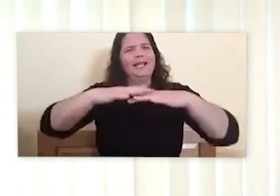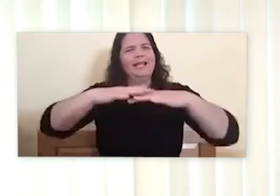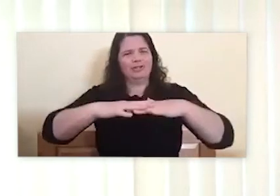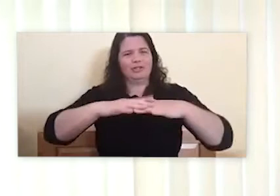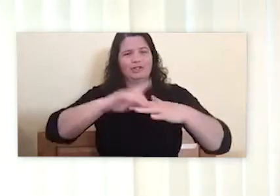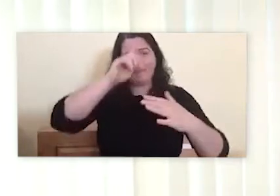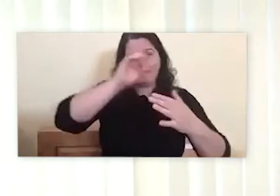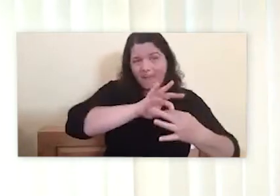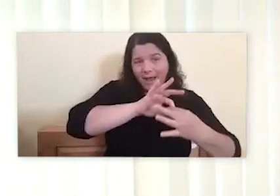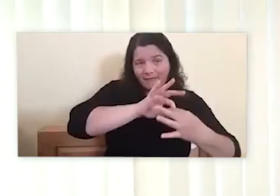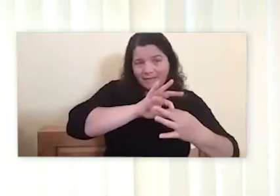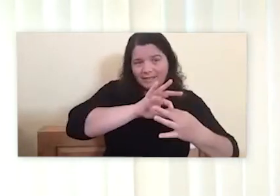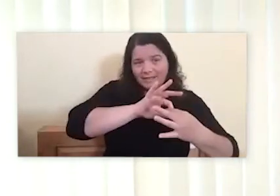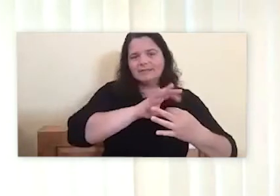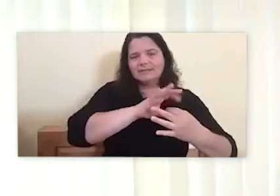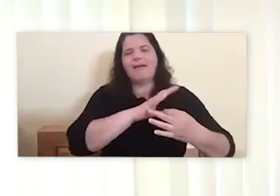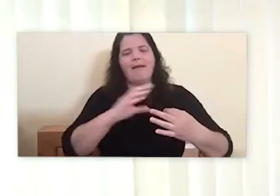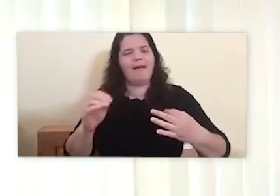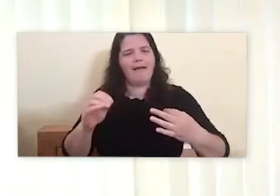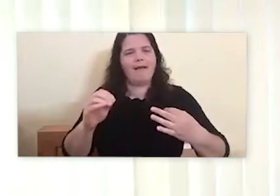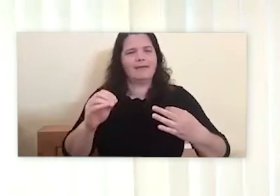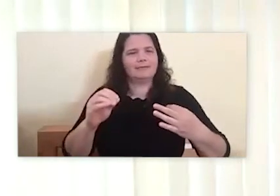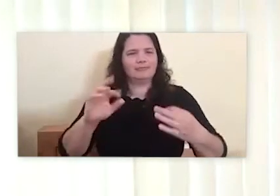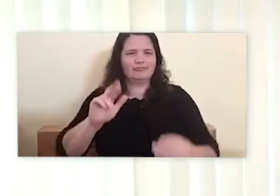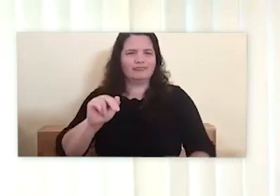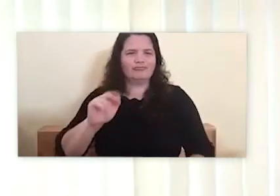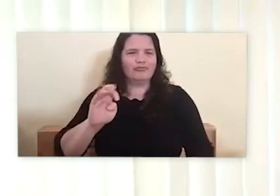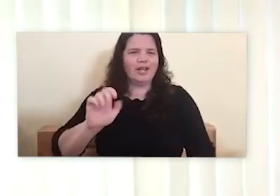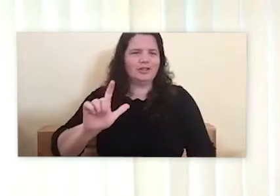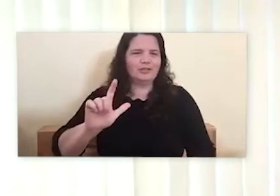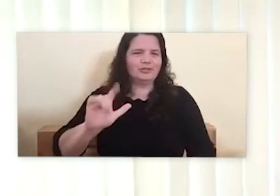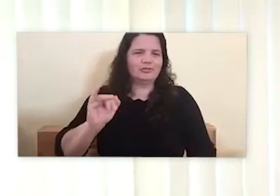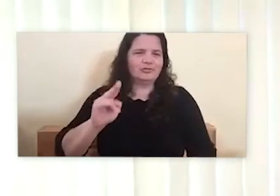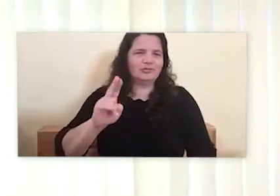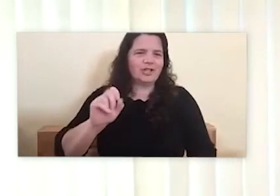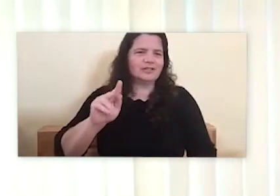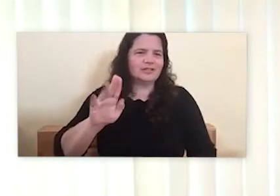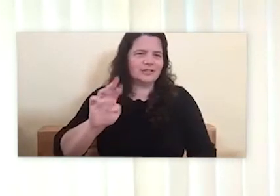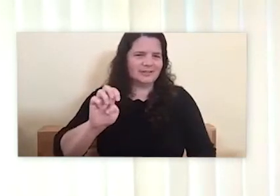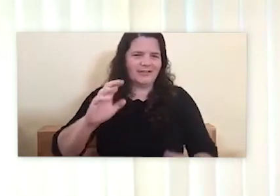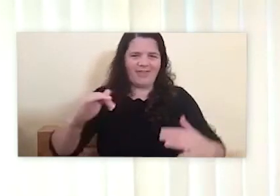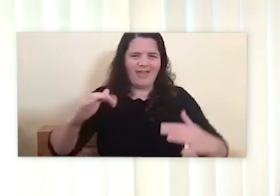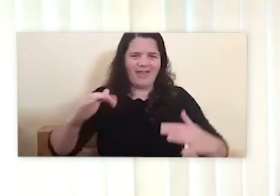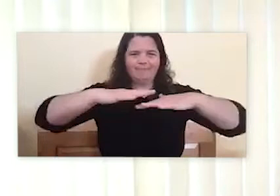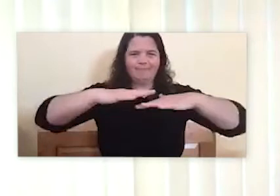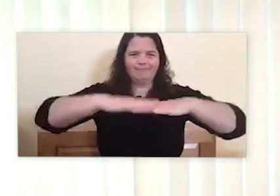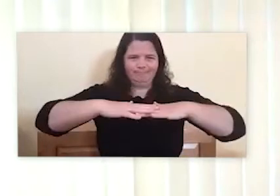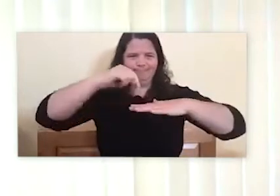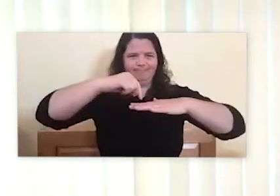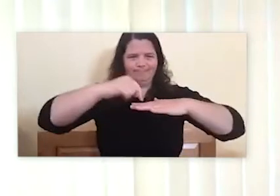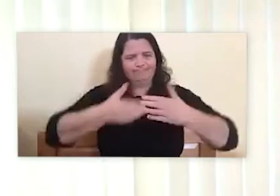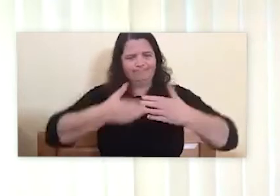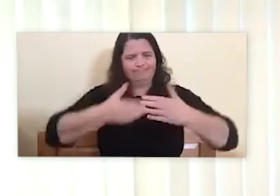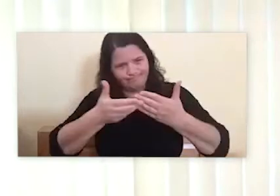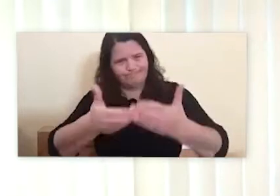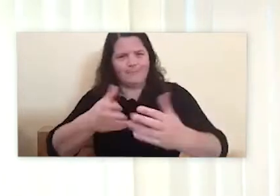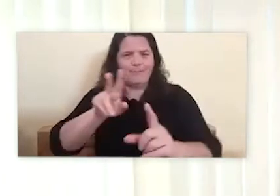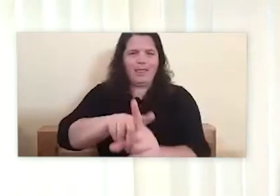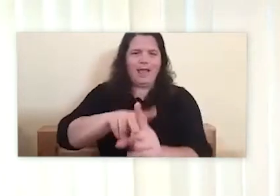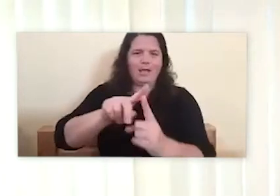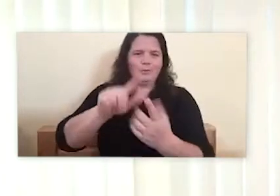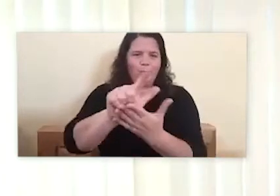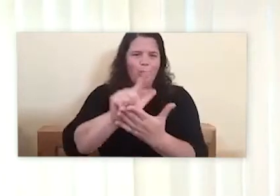mindfulness and racial justice into the law school curriculum.